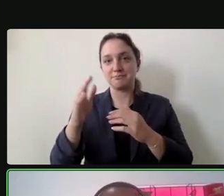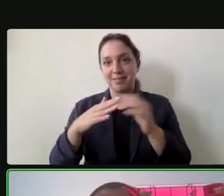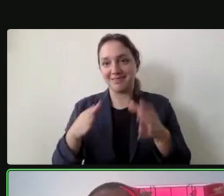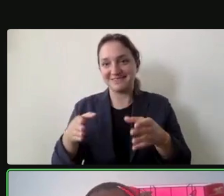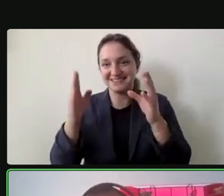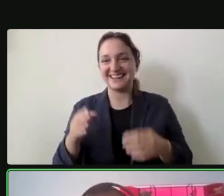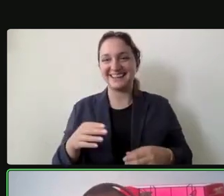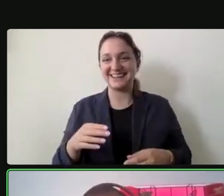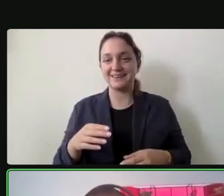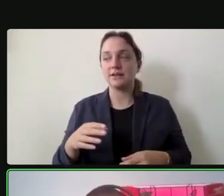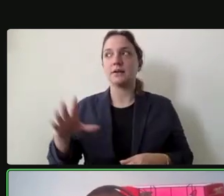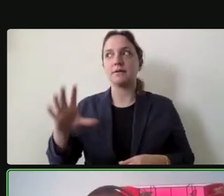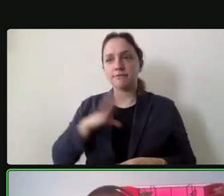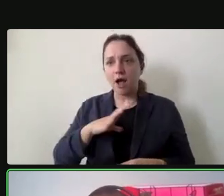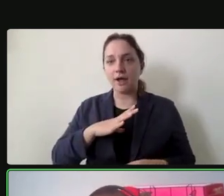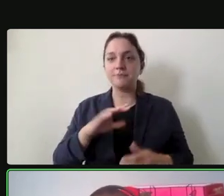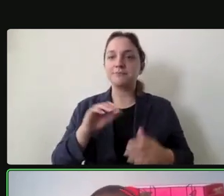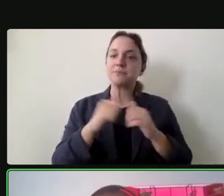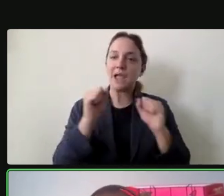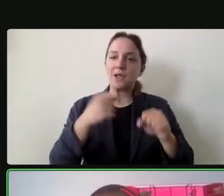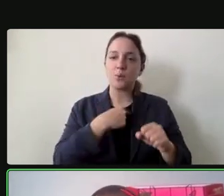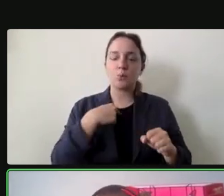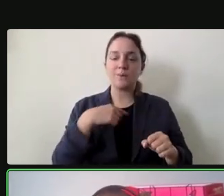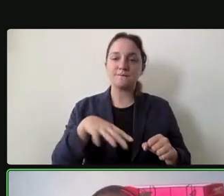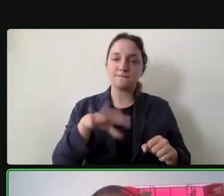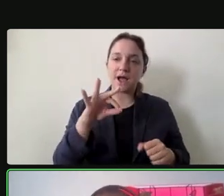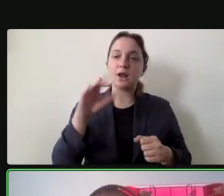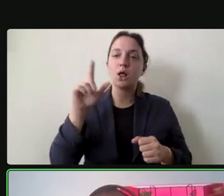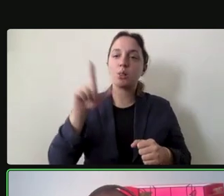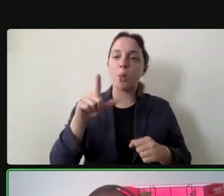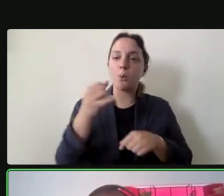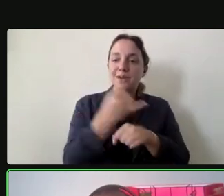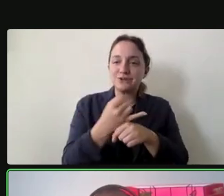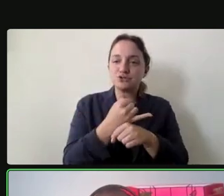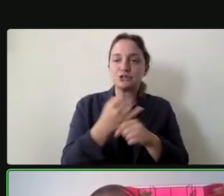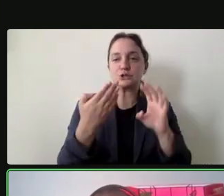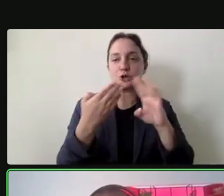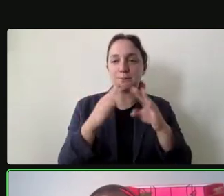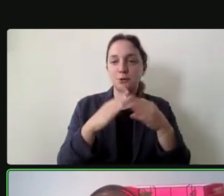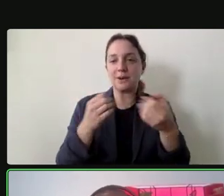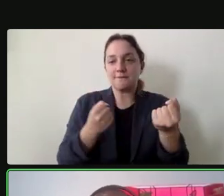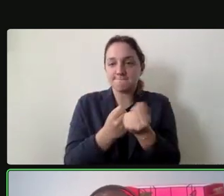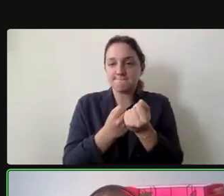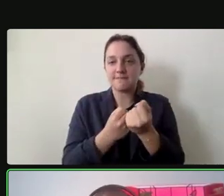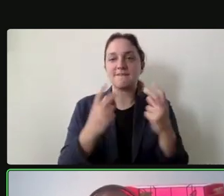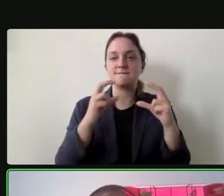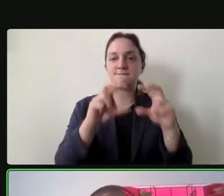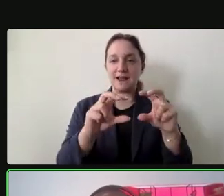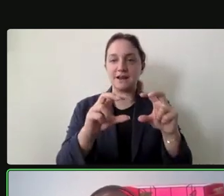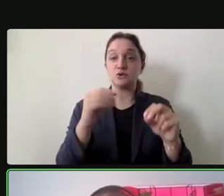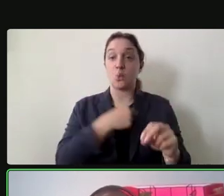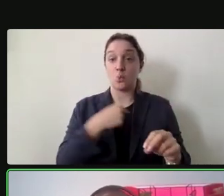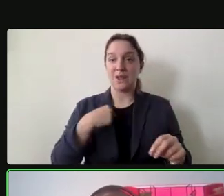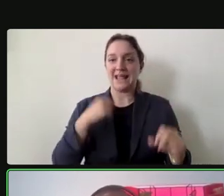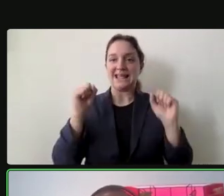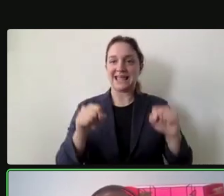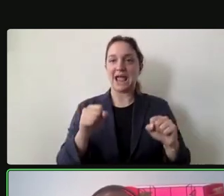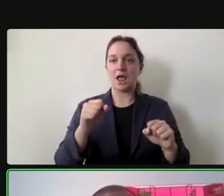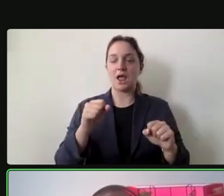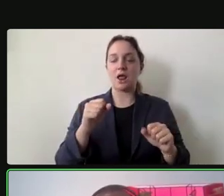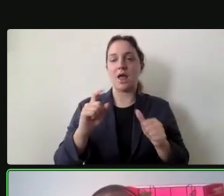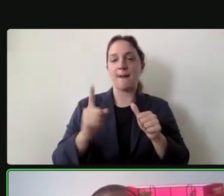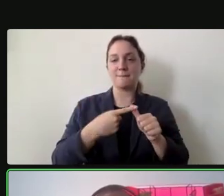interest community finance that's accessible, so that we can finance the upfront costs